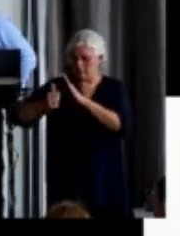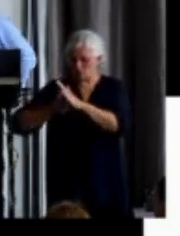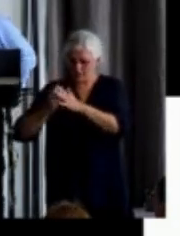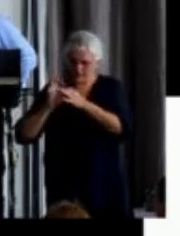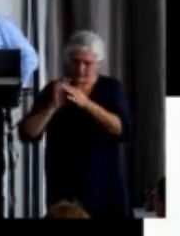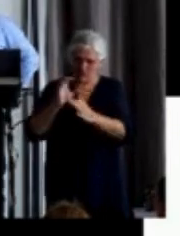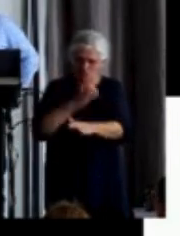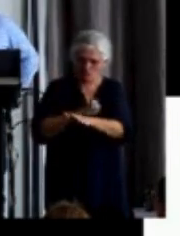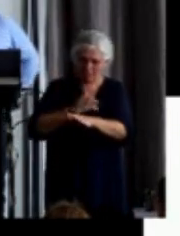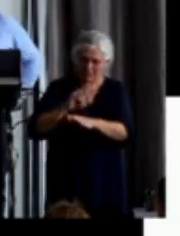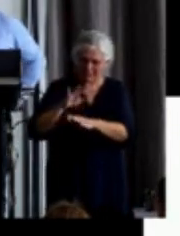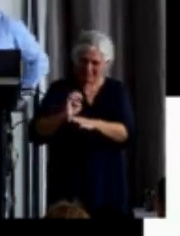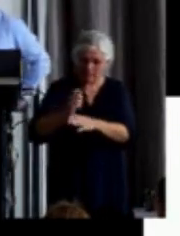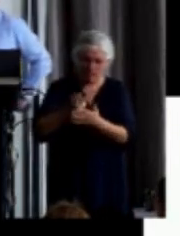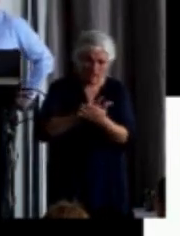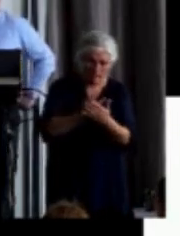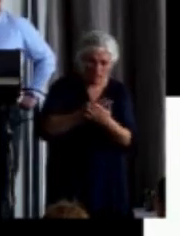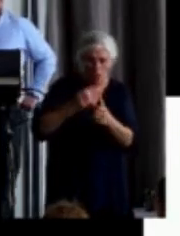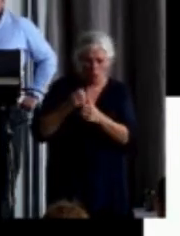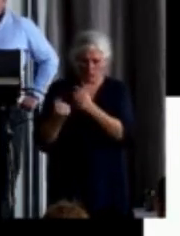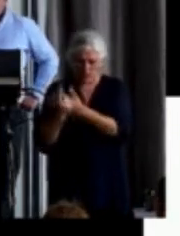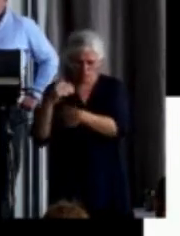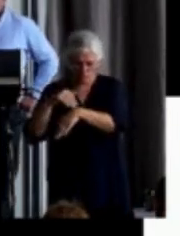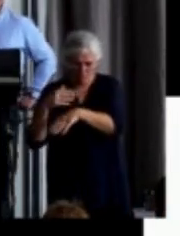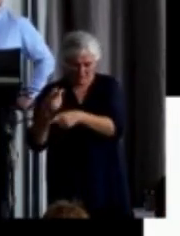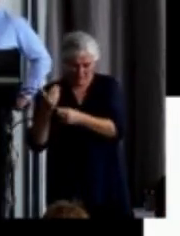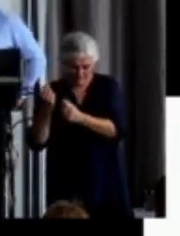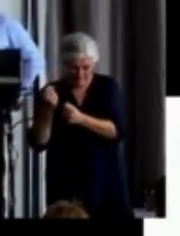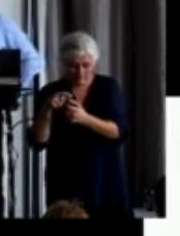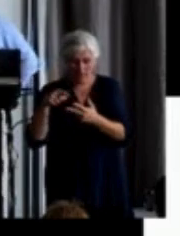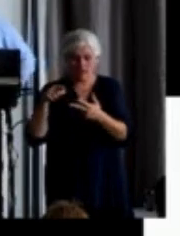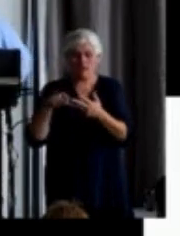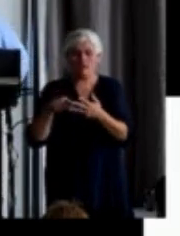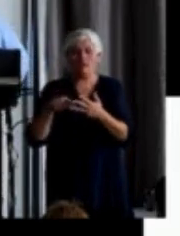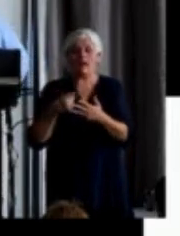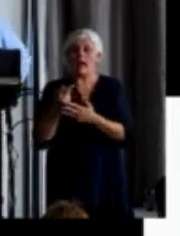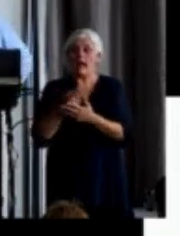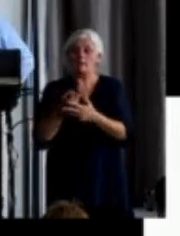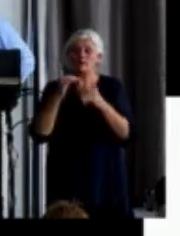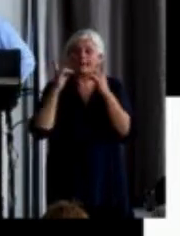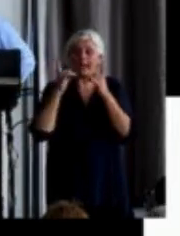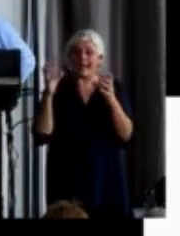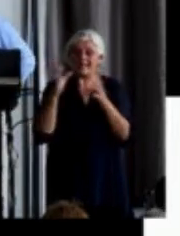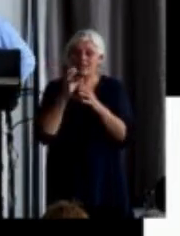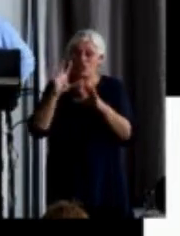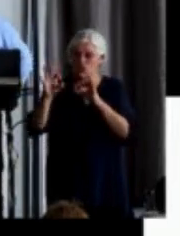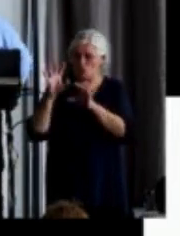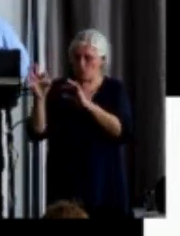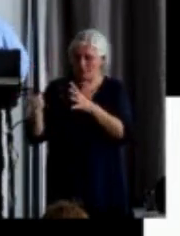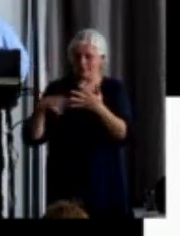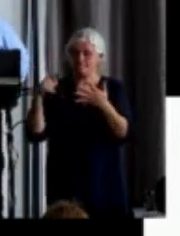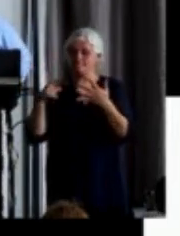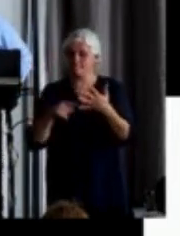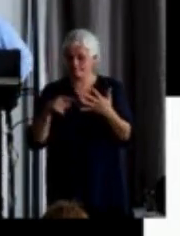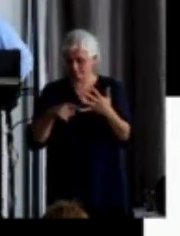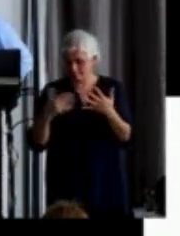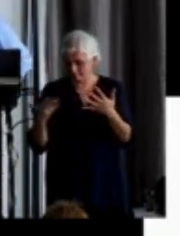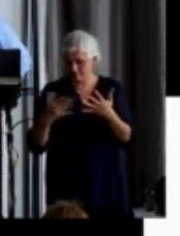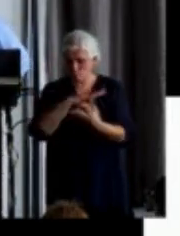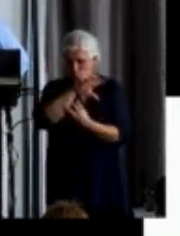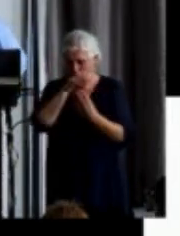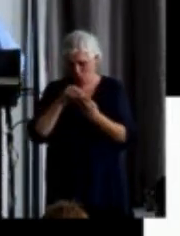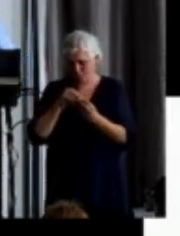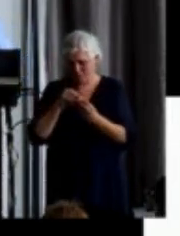these are about epilepsy and other issues, epilepsy and health care choices, and finally then the